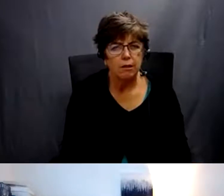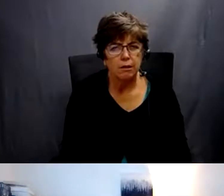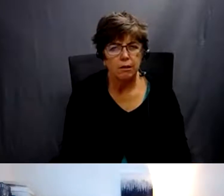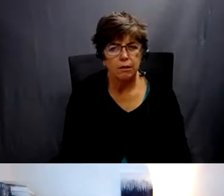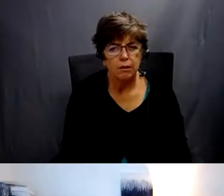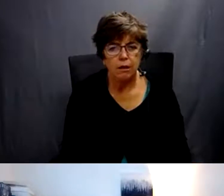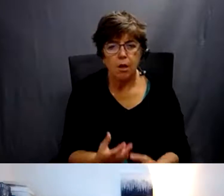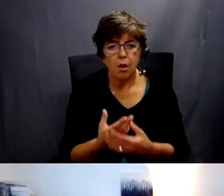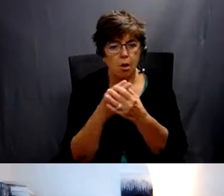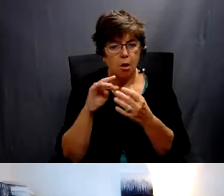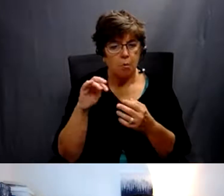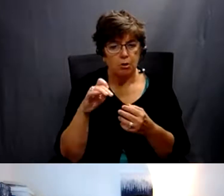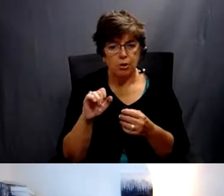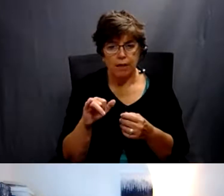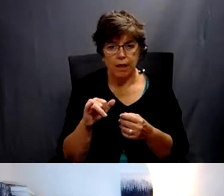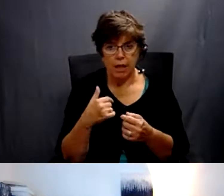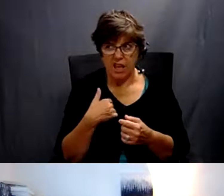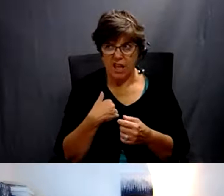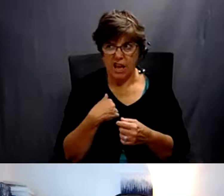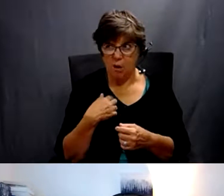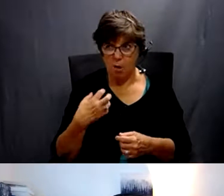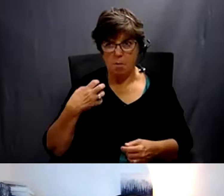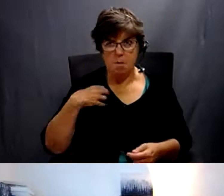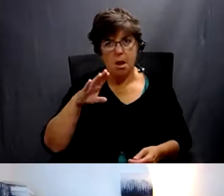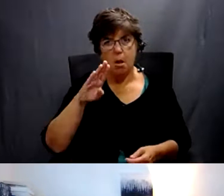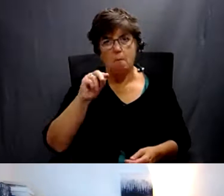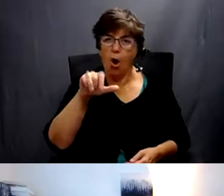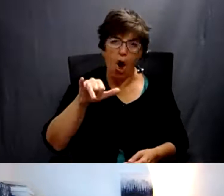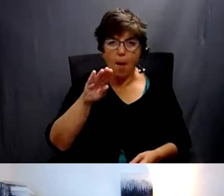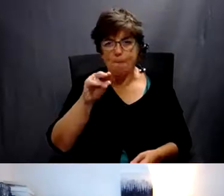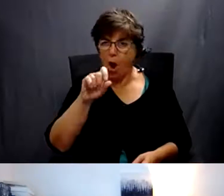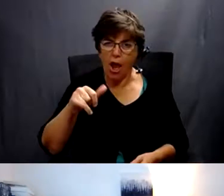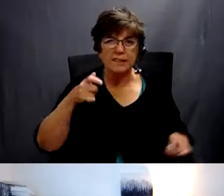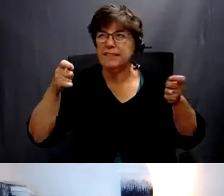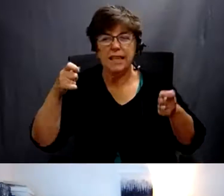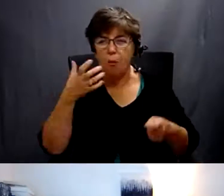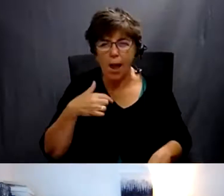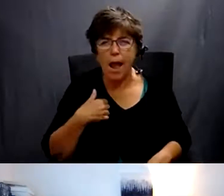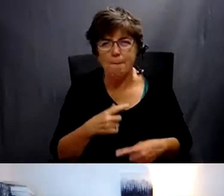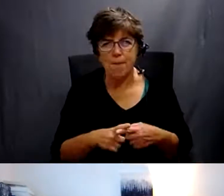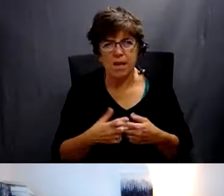Both, like that whole, well, I don't want to be bossy. And also that